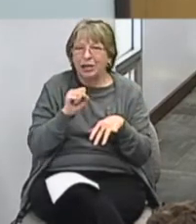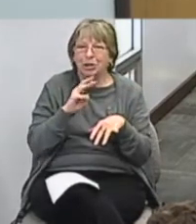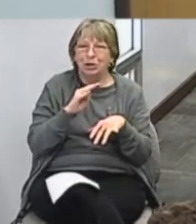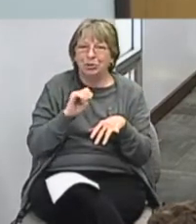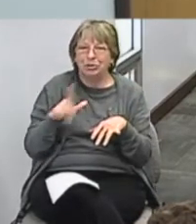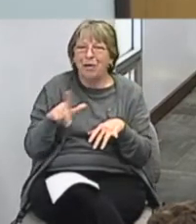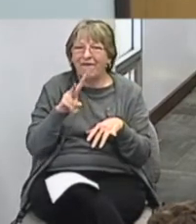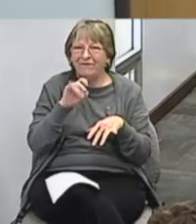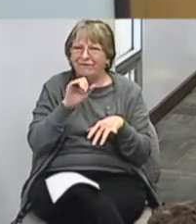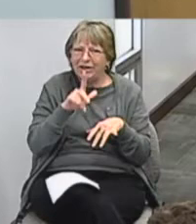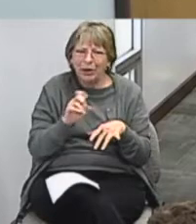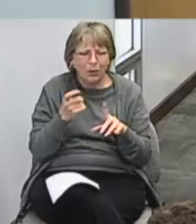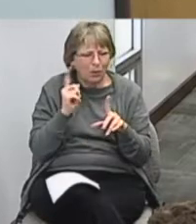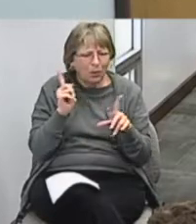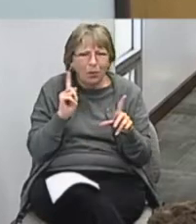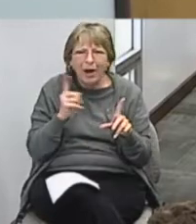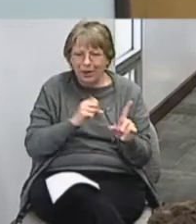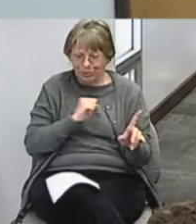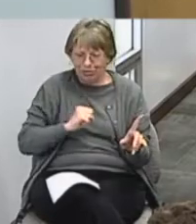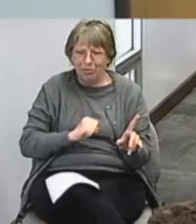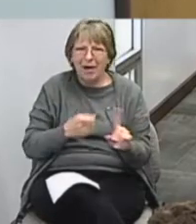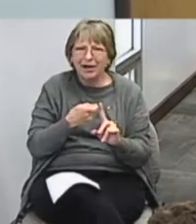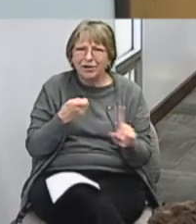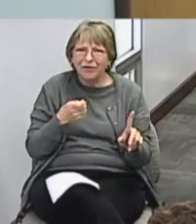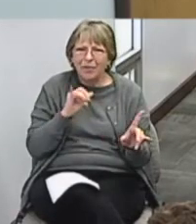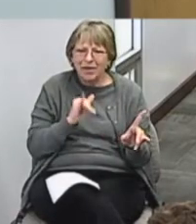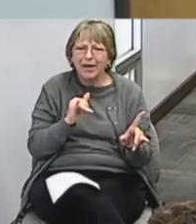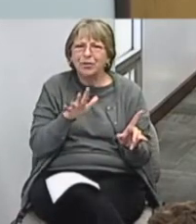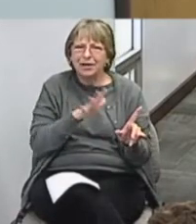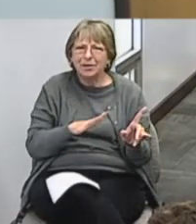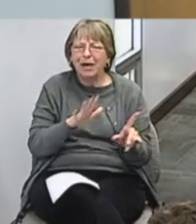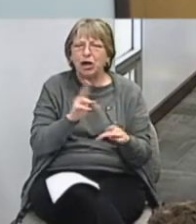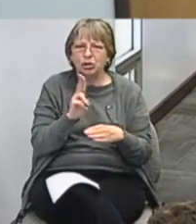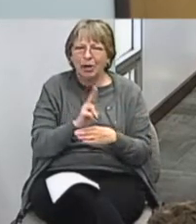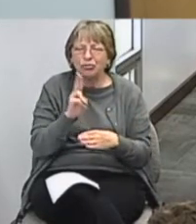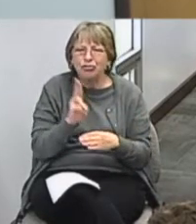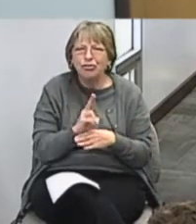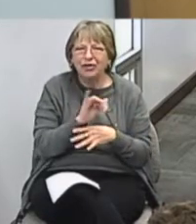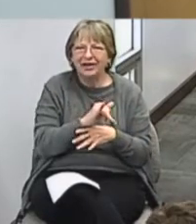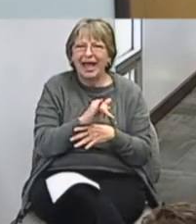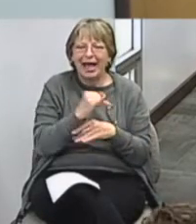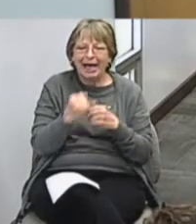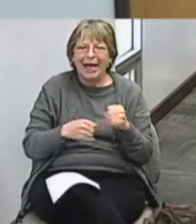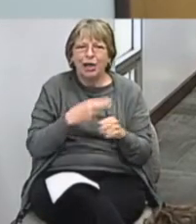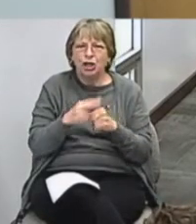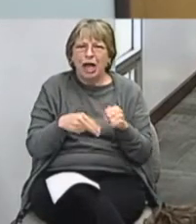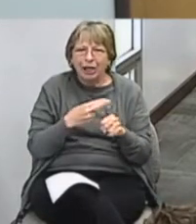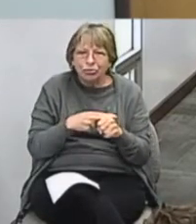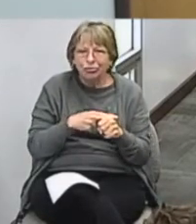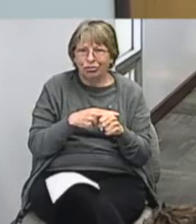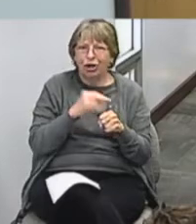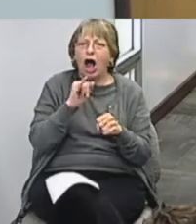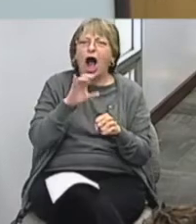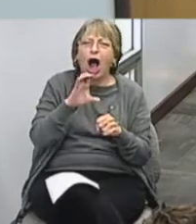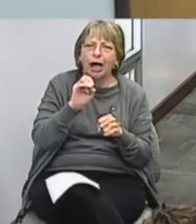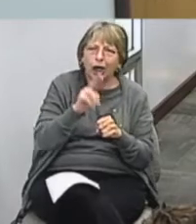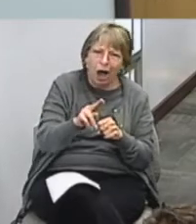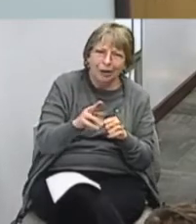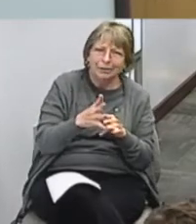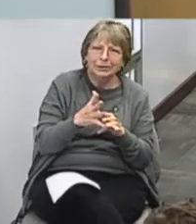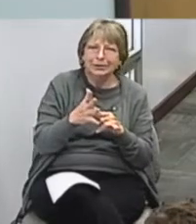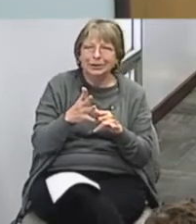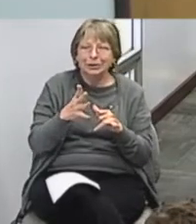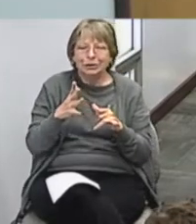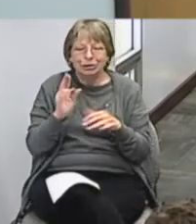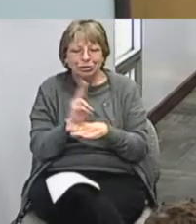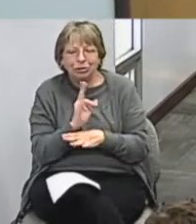from, that's what this is all about. It's about using that international icon to use